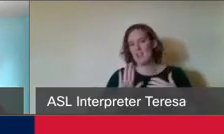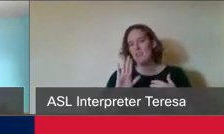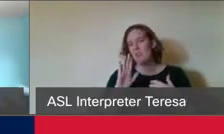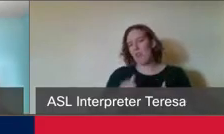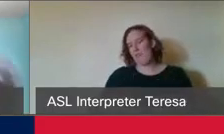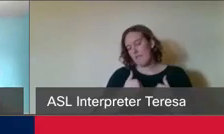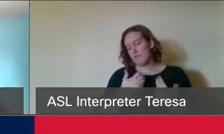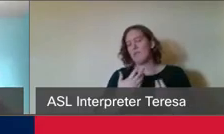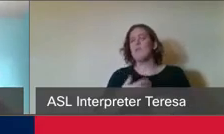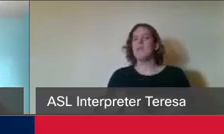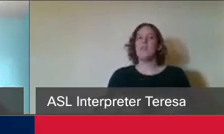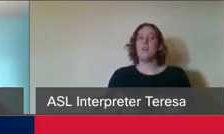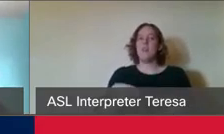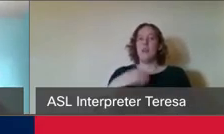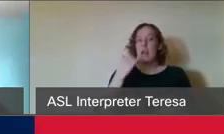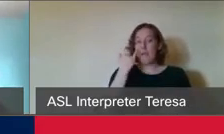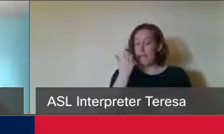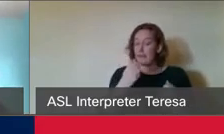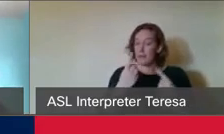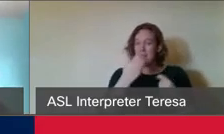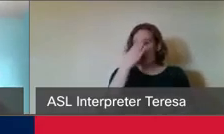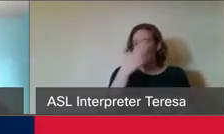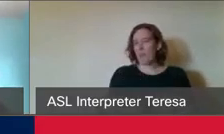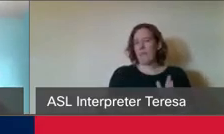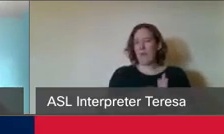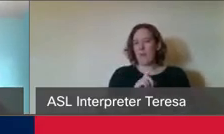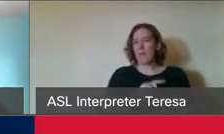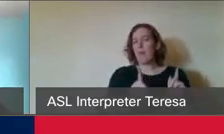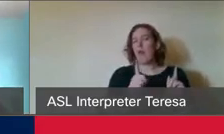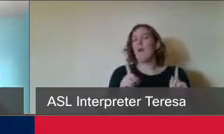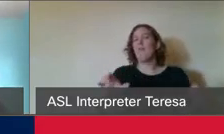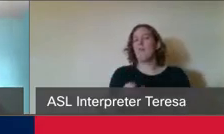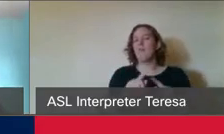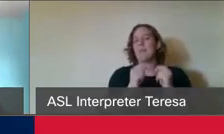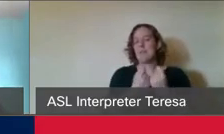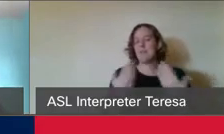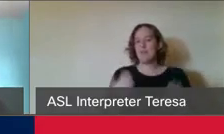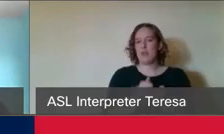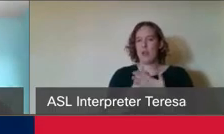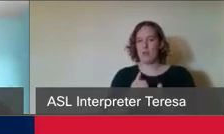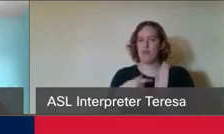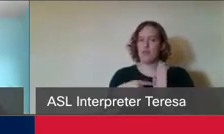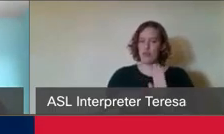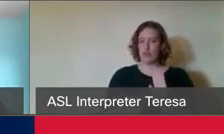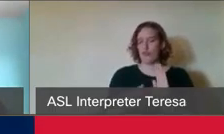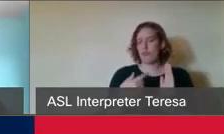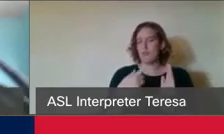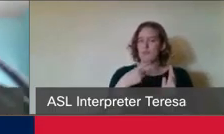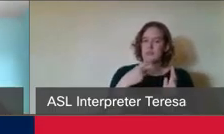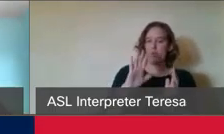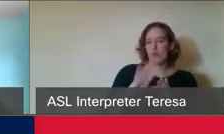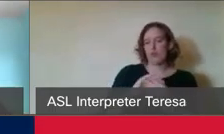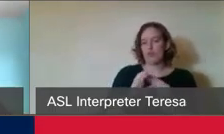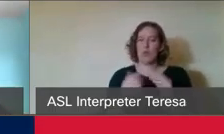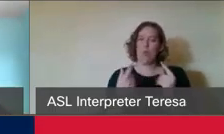with that, I know it was a very brief overview, but again, the performance team is here to help you all tell the story of the great work that you're doing, and any way that we can continue